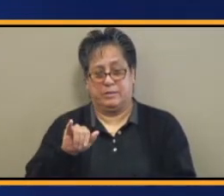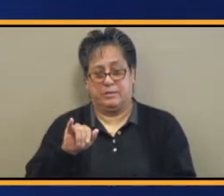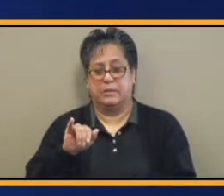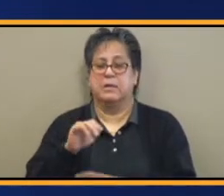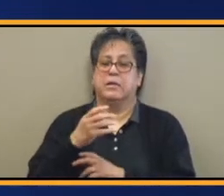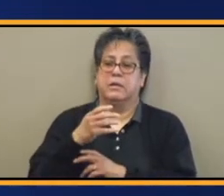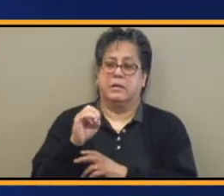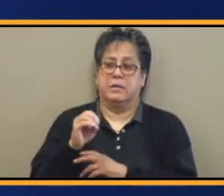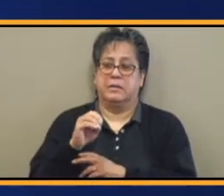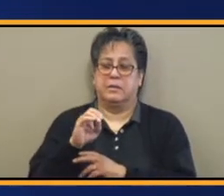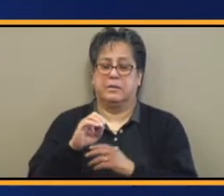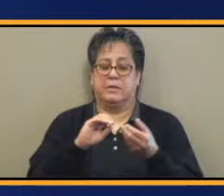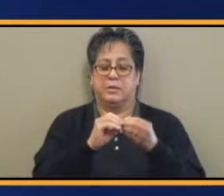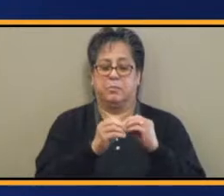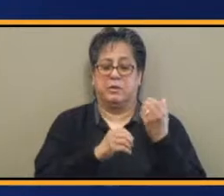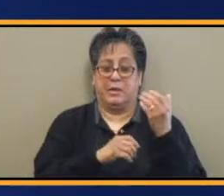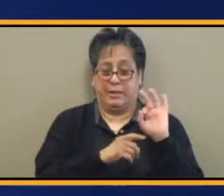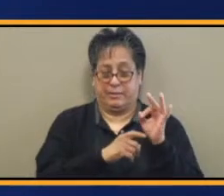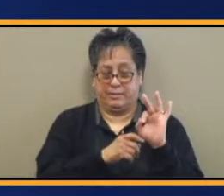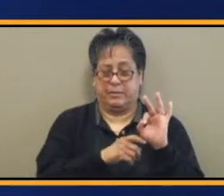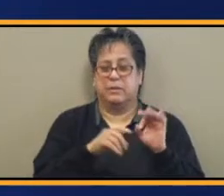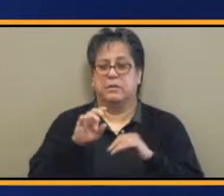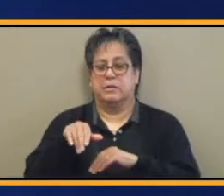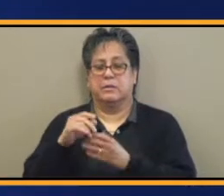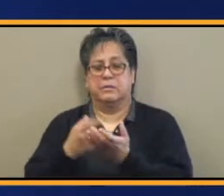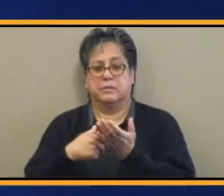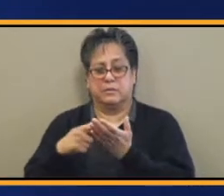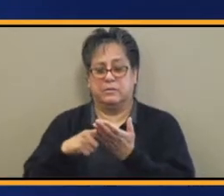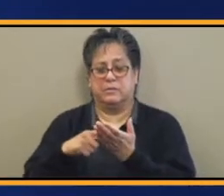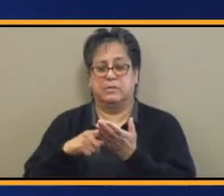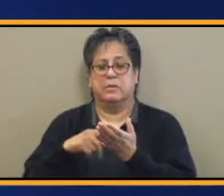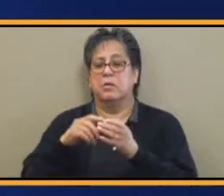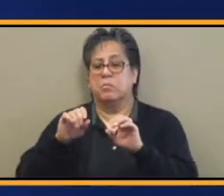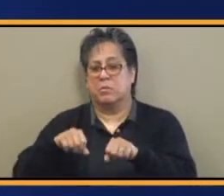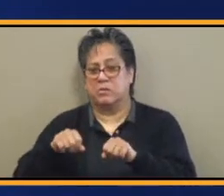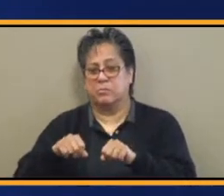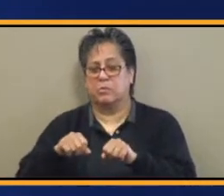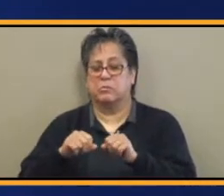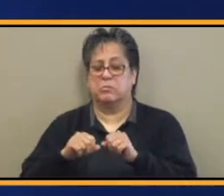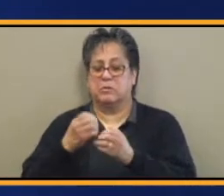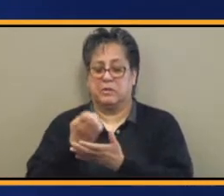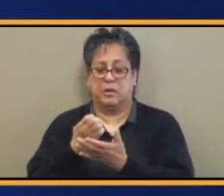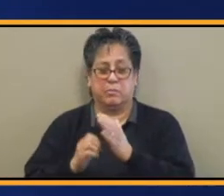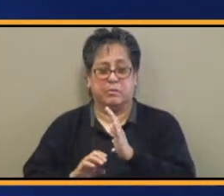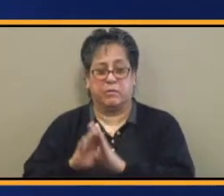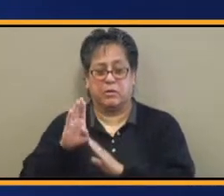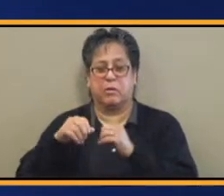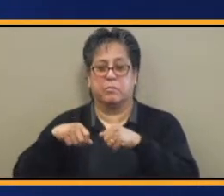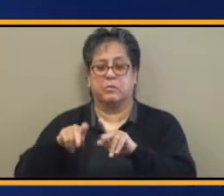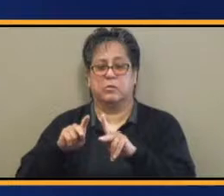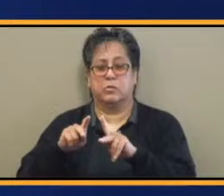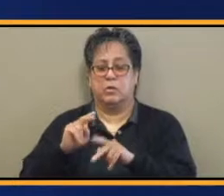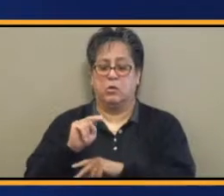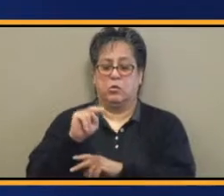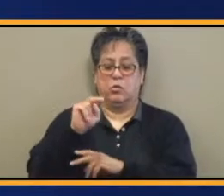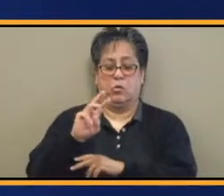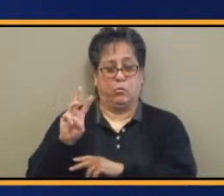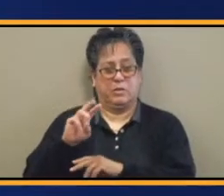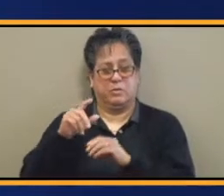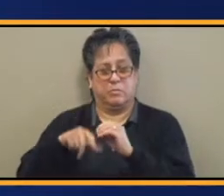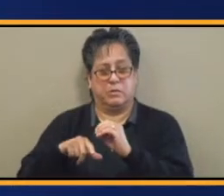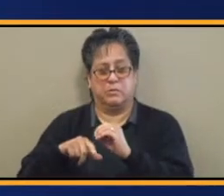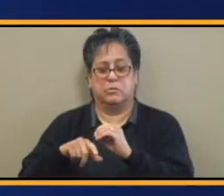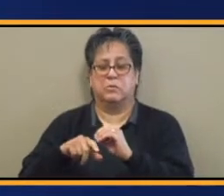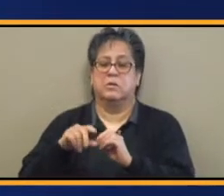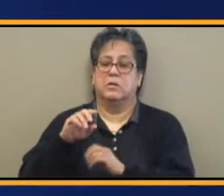551.071. Executive session item 19, discussion on potential economic development opportunities in Northwest El Paso,